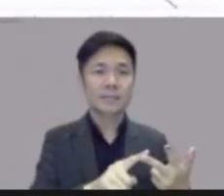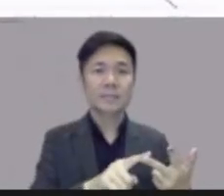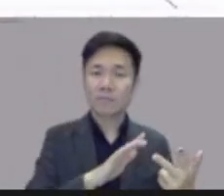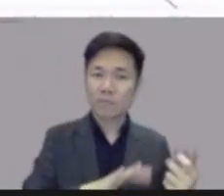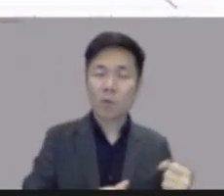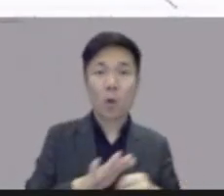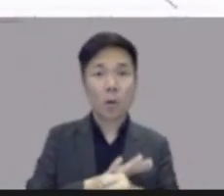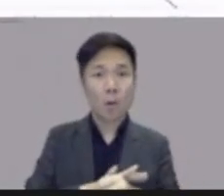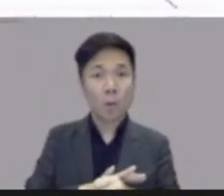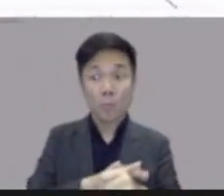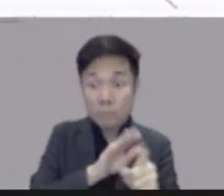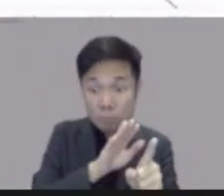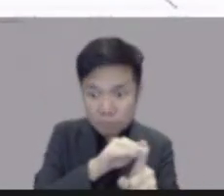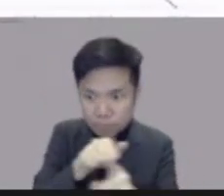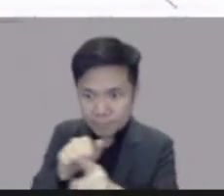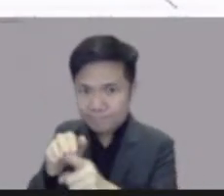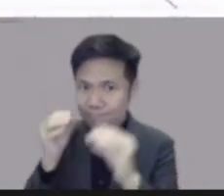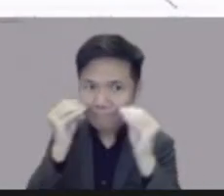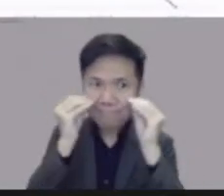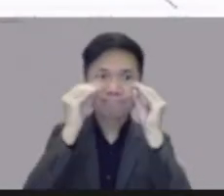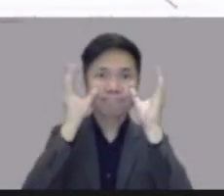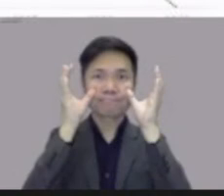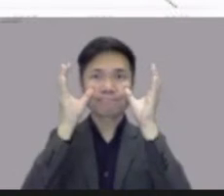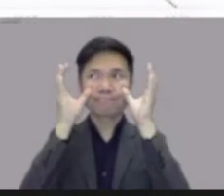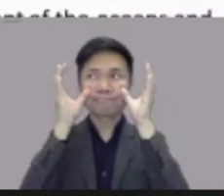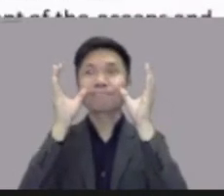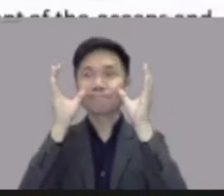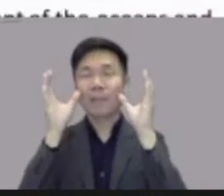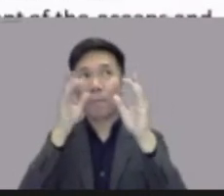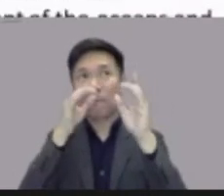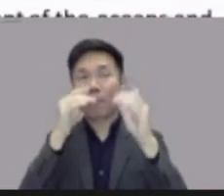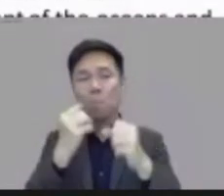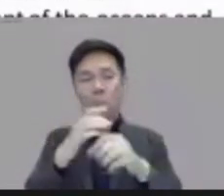raising climate Ambitions in Asia and the Pacific